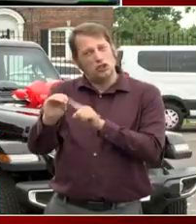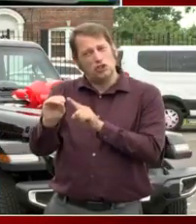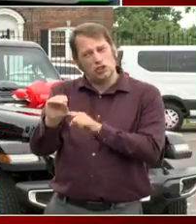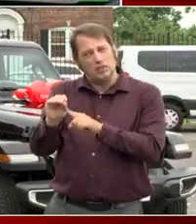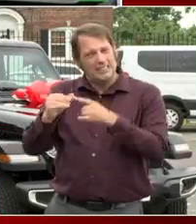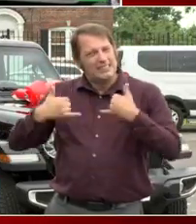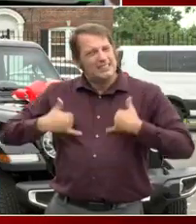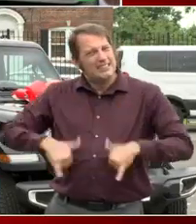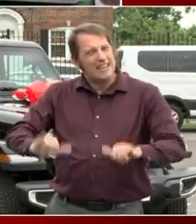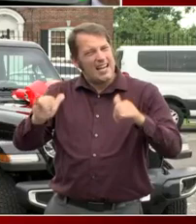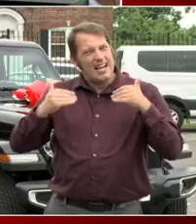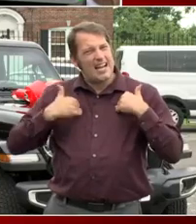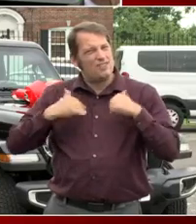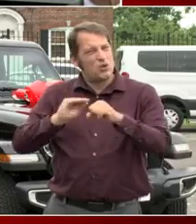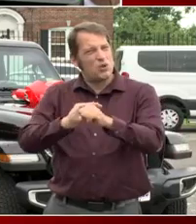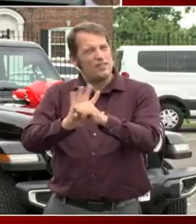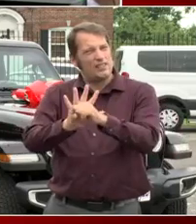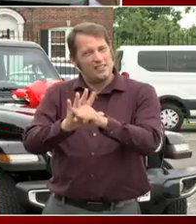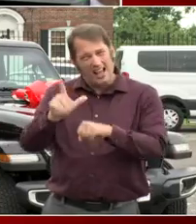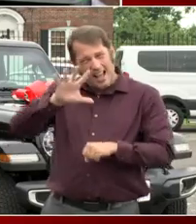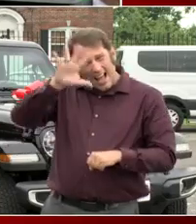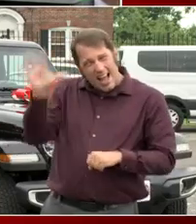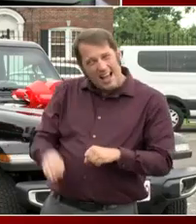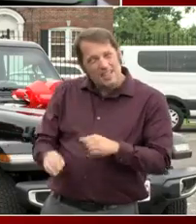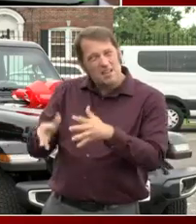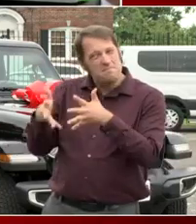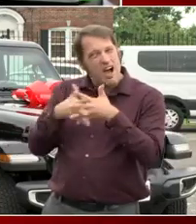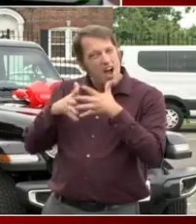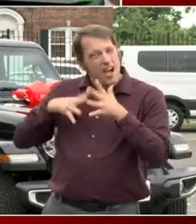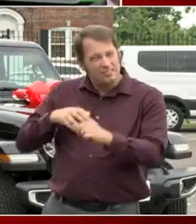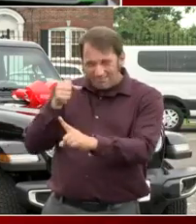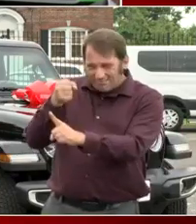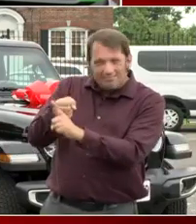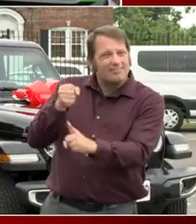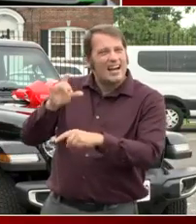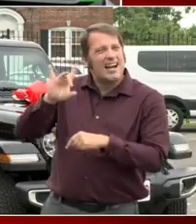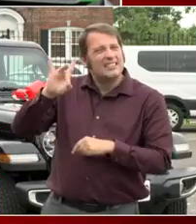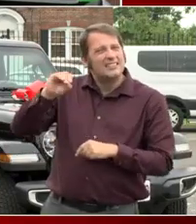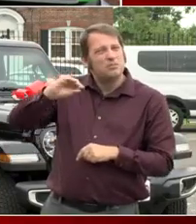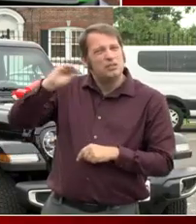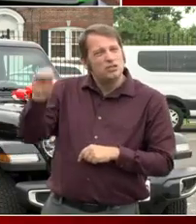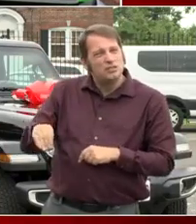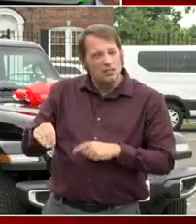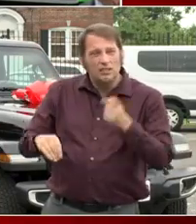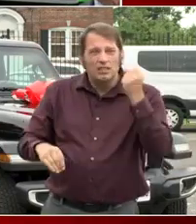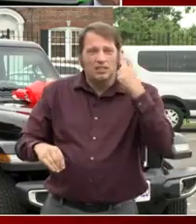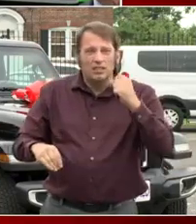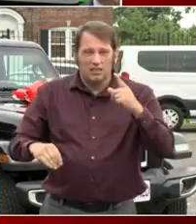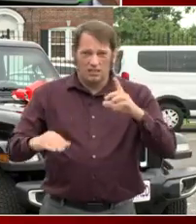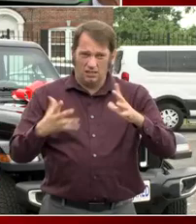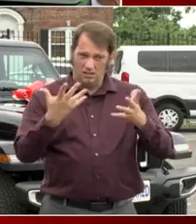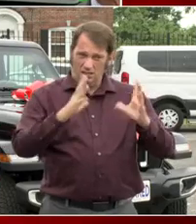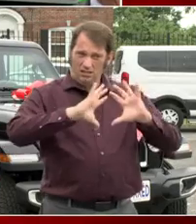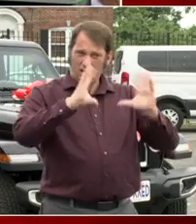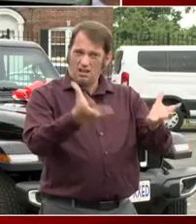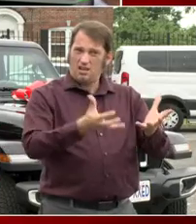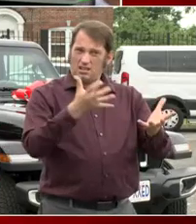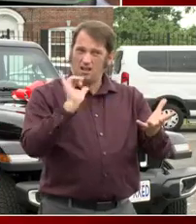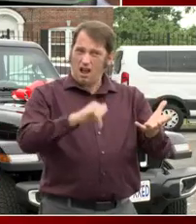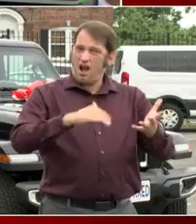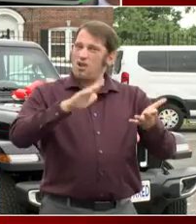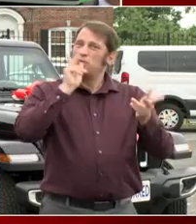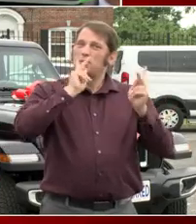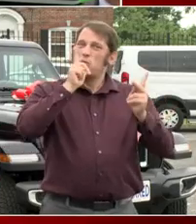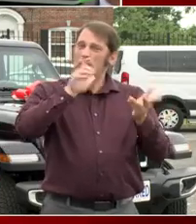African American. And we know that 90% of the people who have died from COVID in our city are African